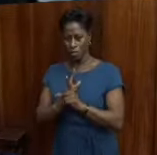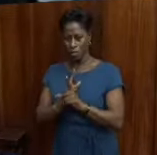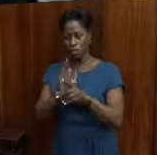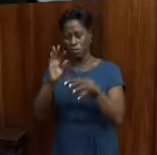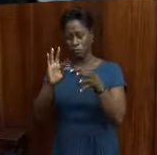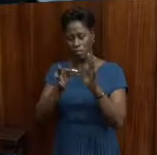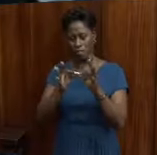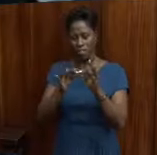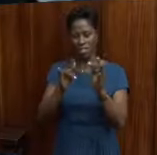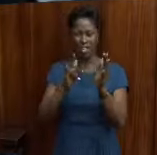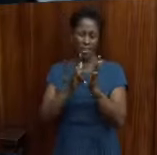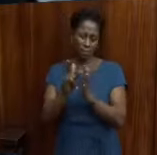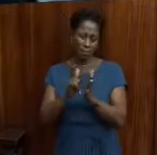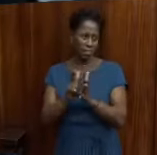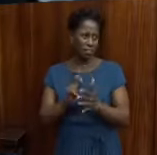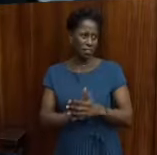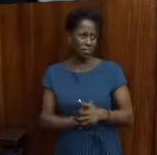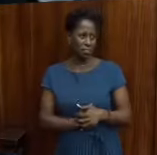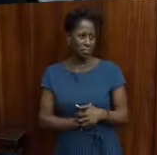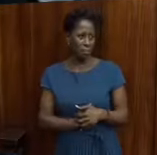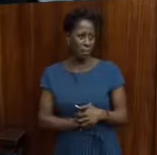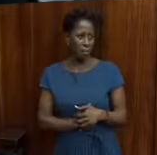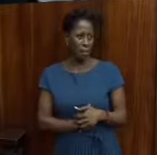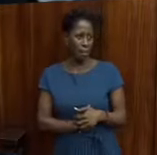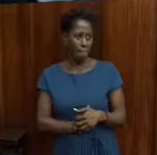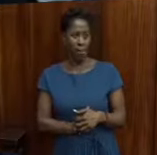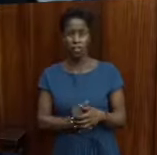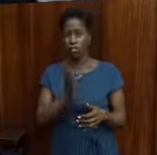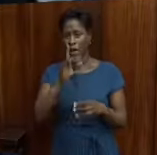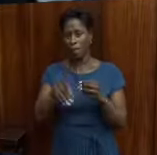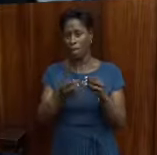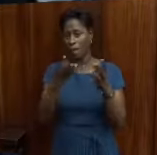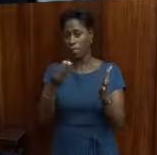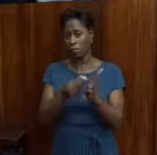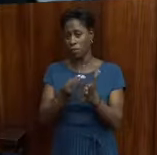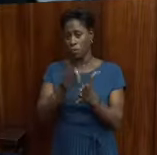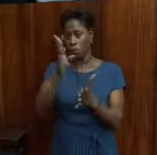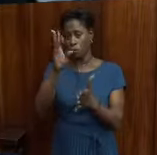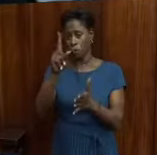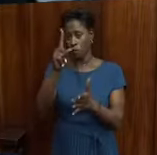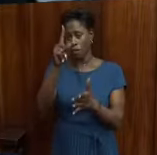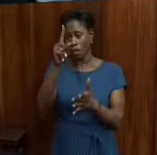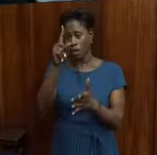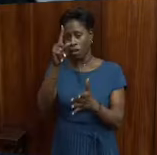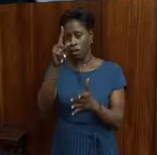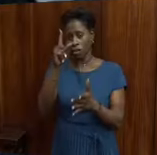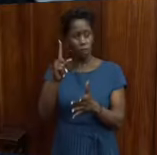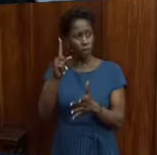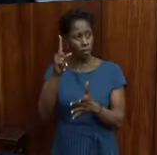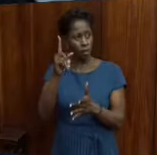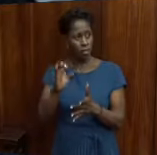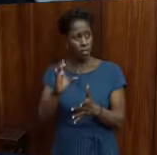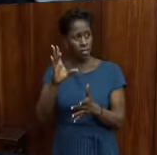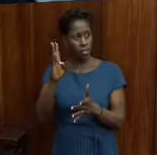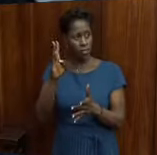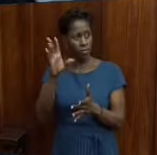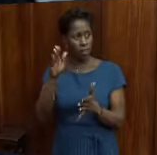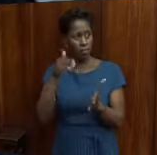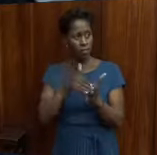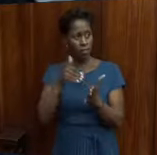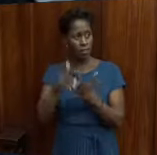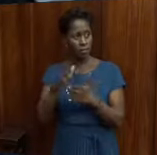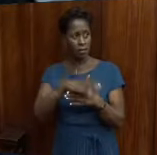470 million from the Export Import Bank of the Republic of China and a consortium